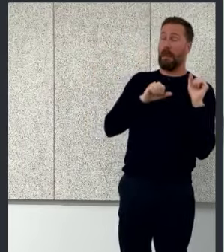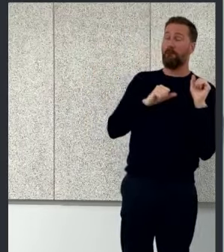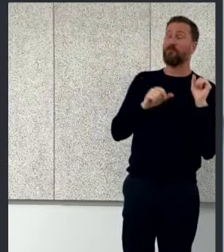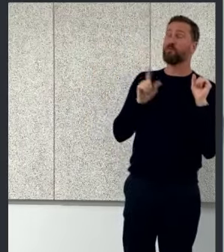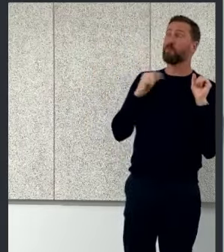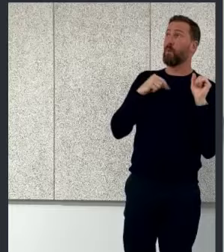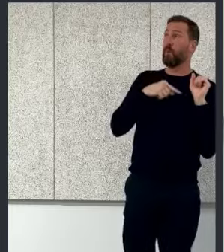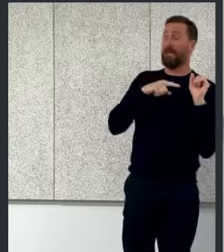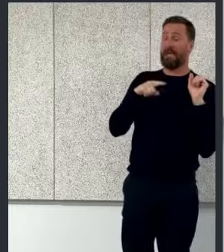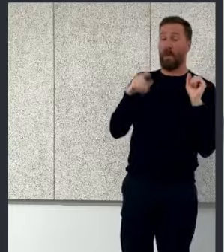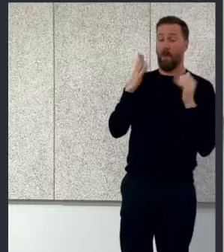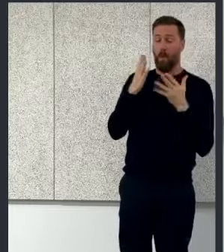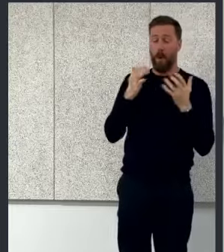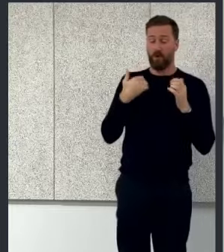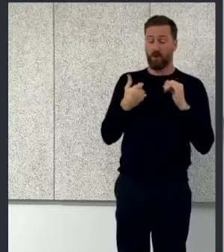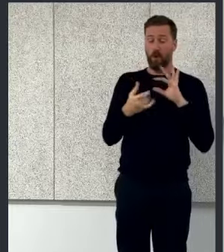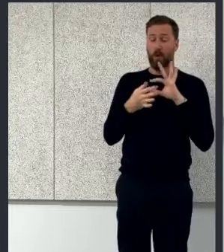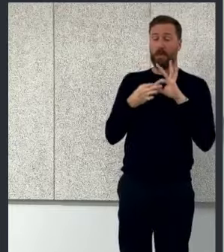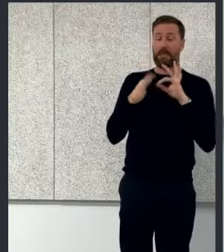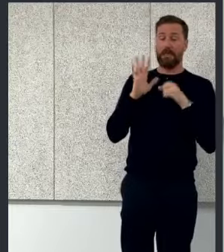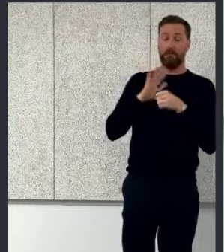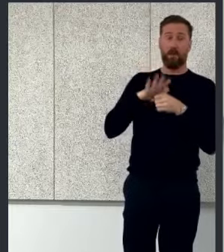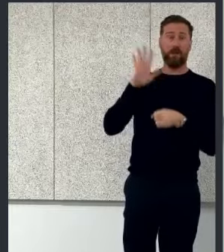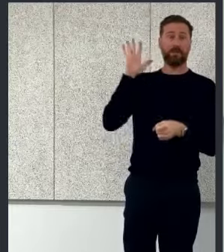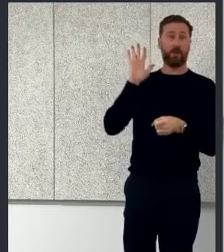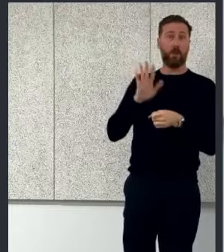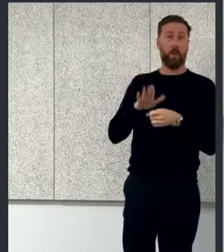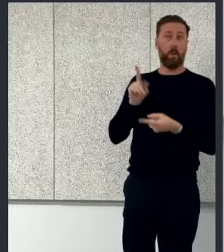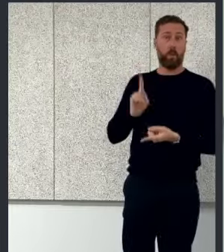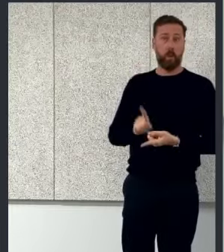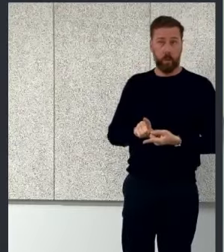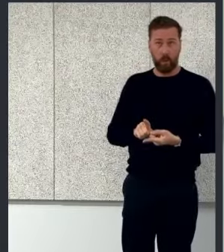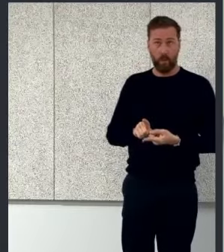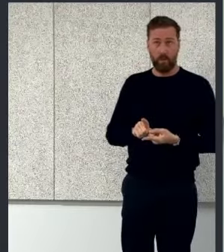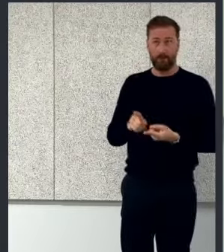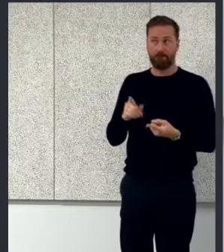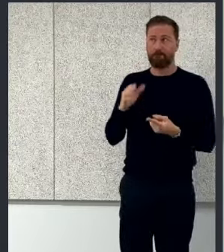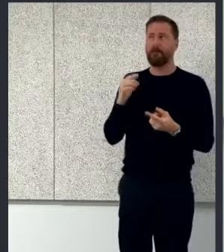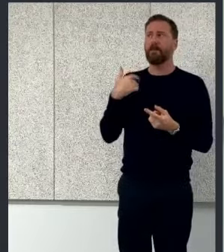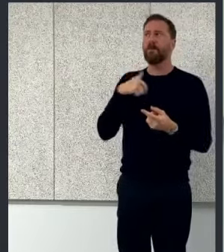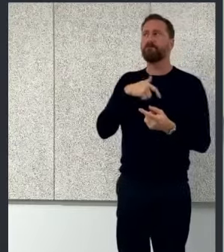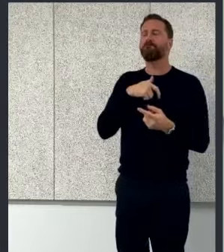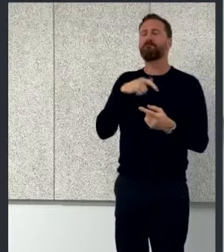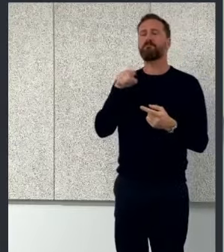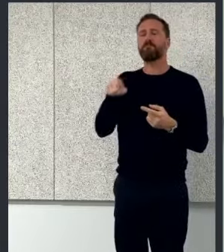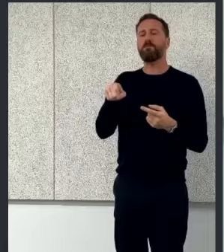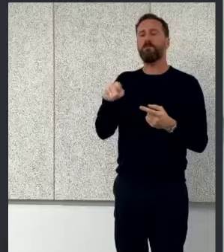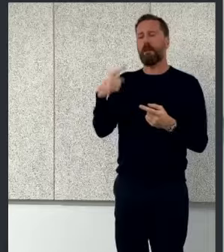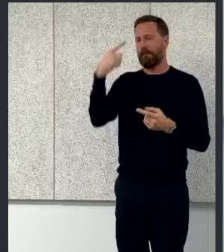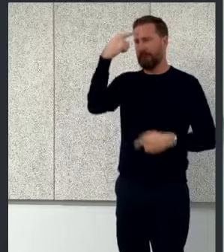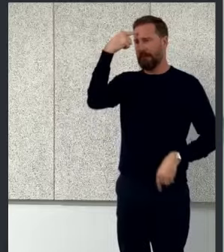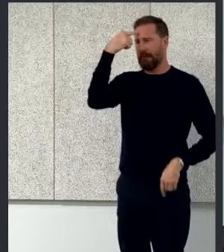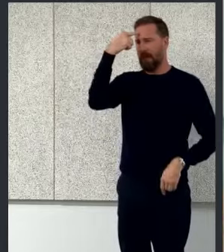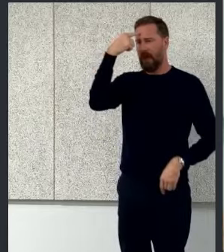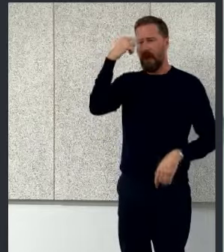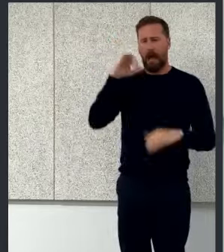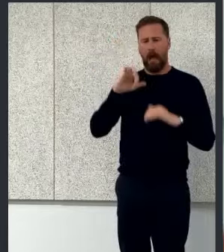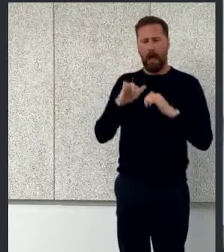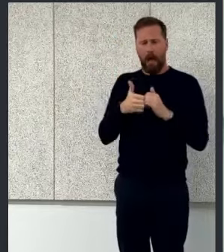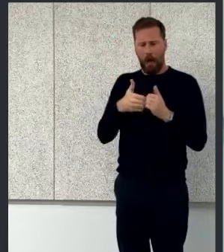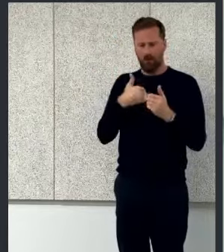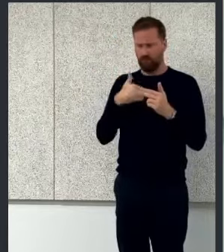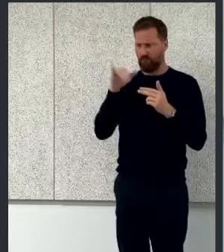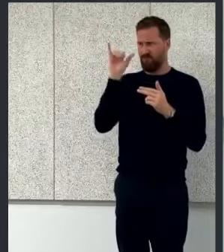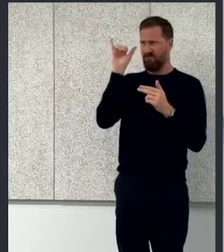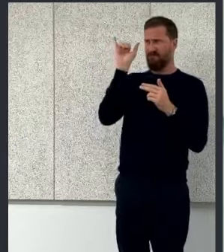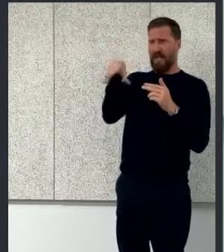be released from some of that pressure, it is about finding those kind of like, what is the non-financial way of building